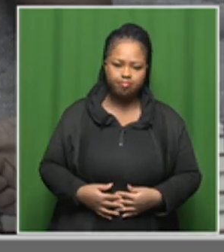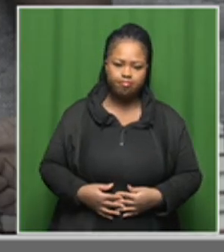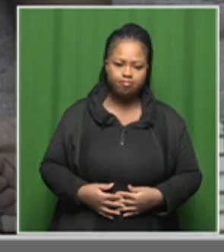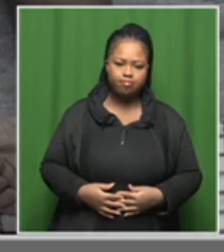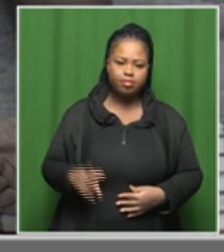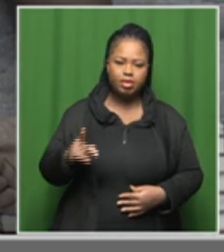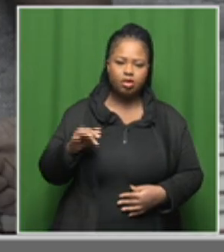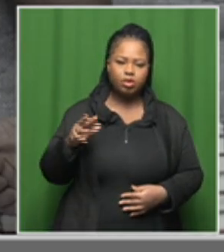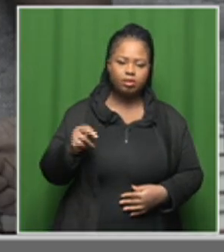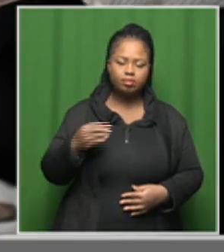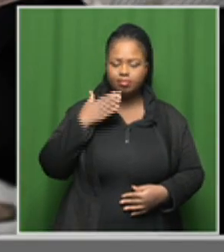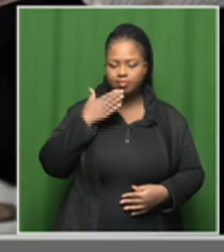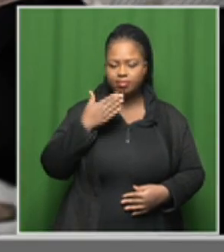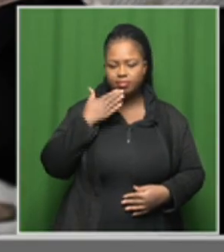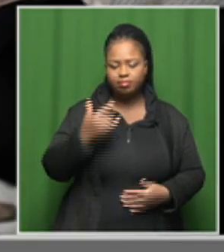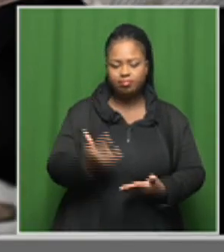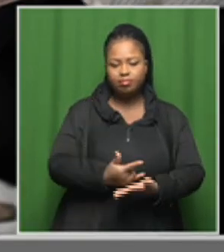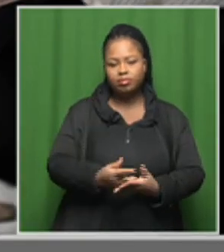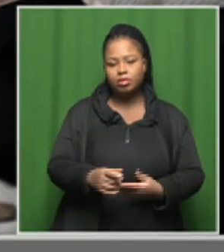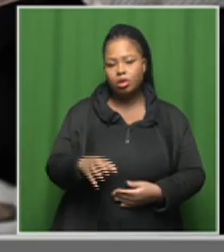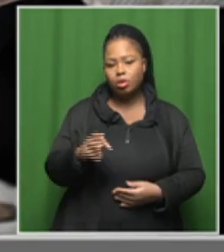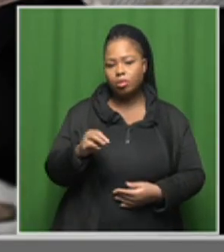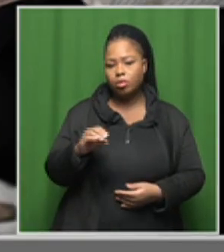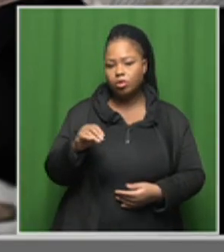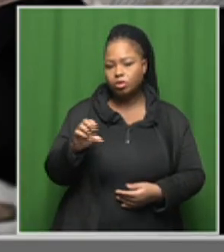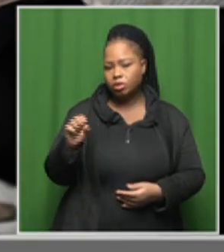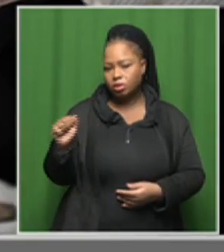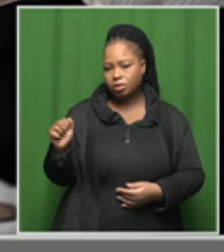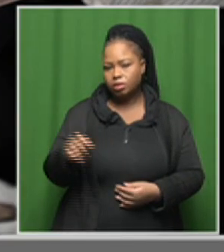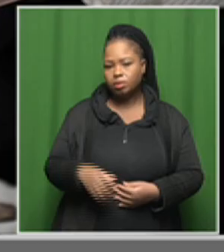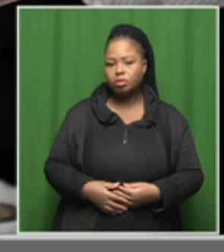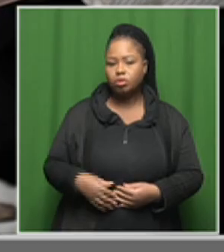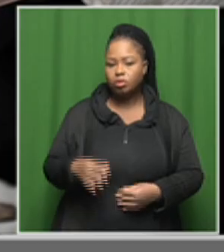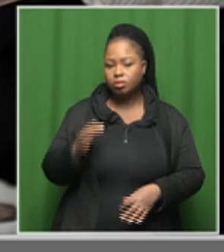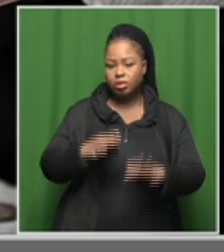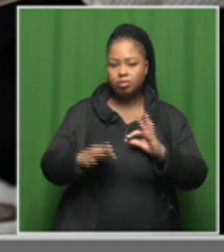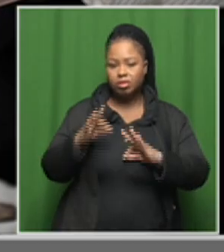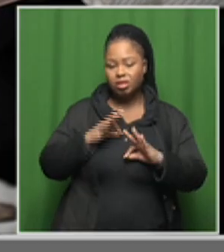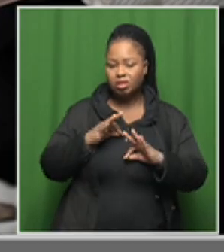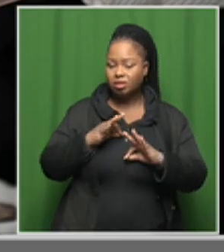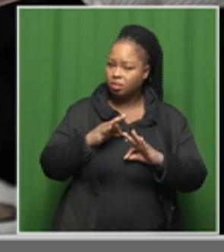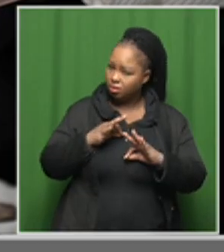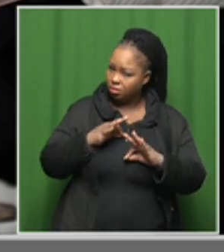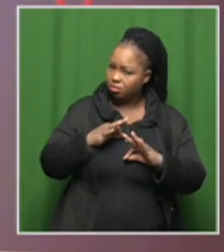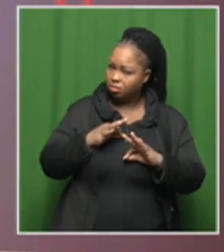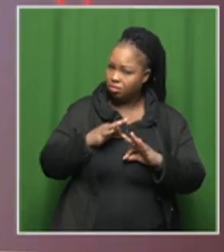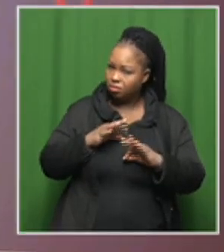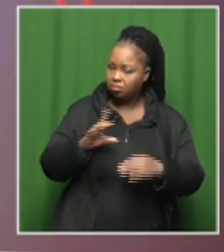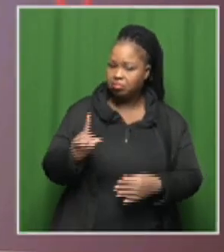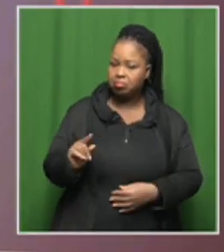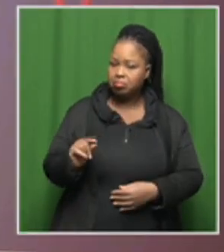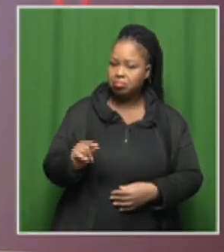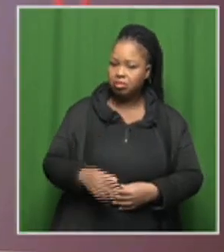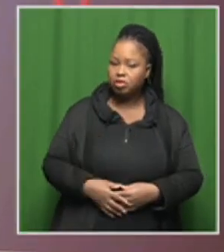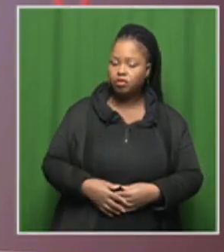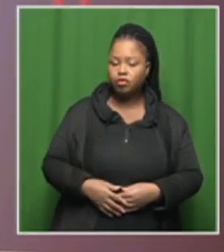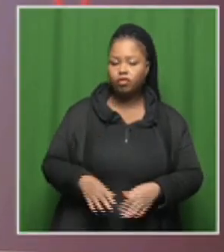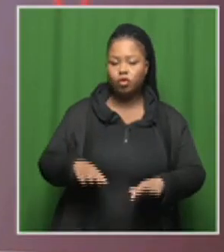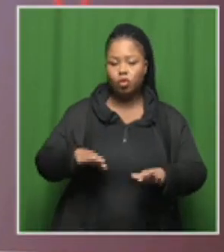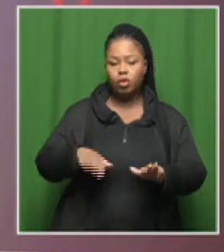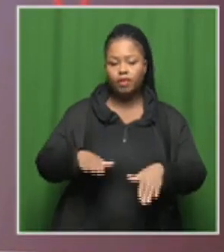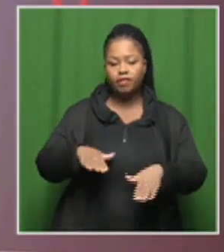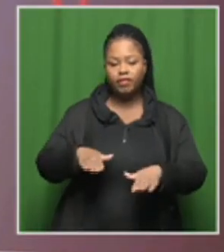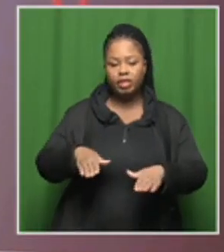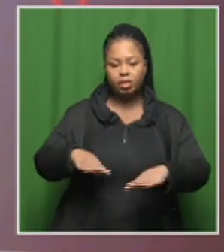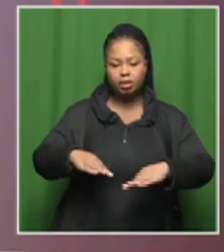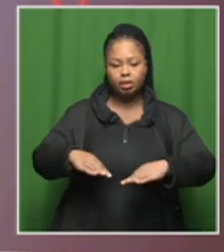you. Thanks so much for talking to us. Karen Musk talking to us about the prevalence, and higher than I ever imagined, around clubfoot and